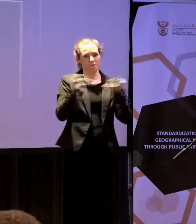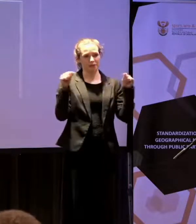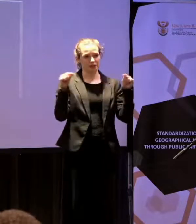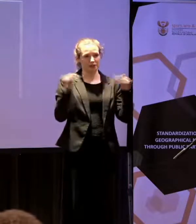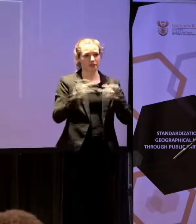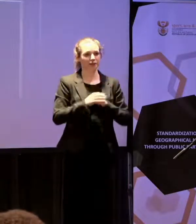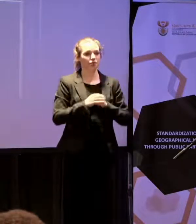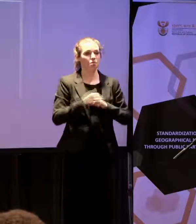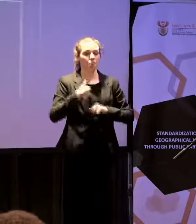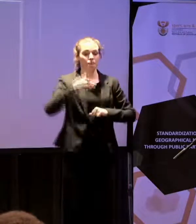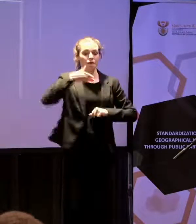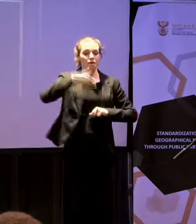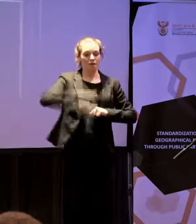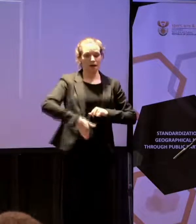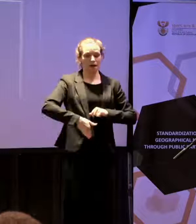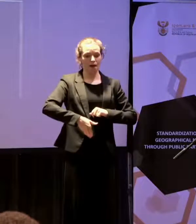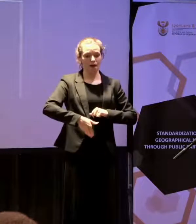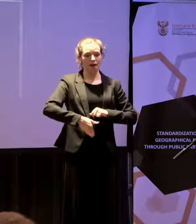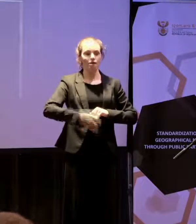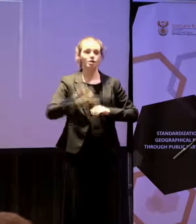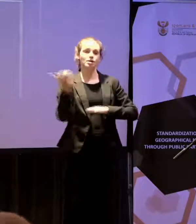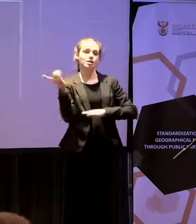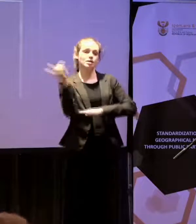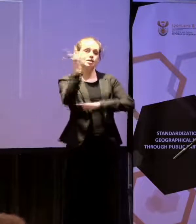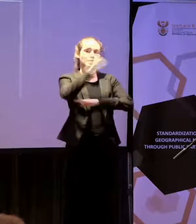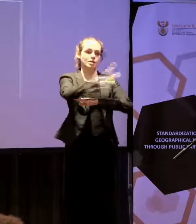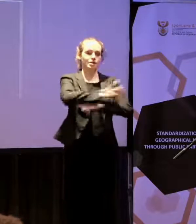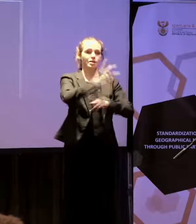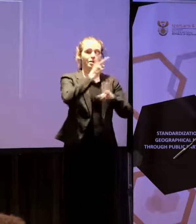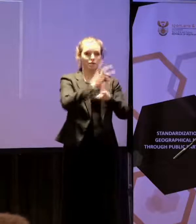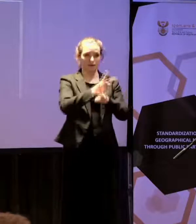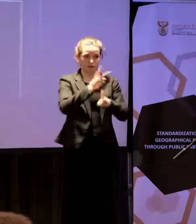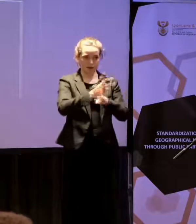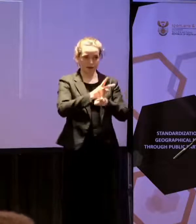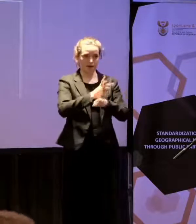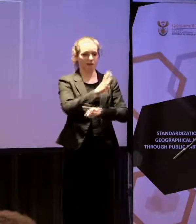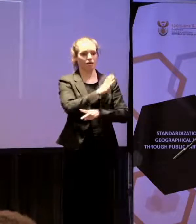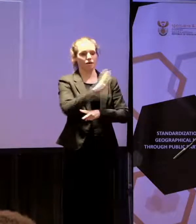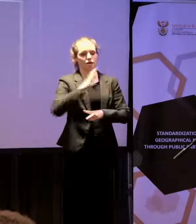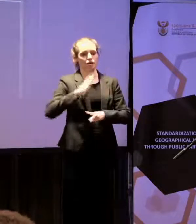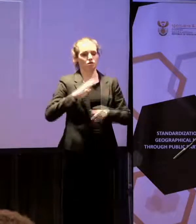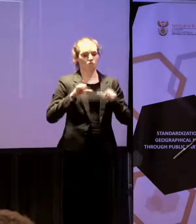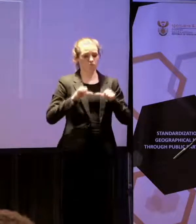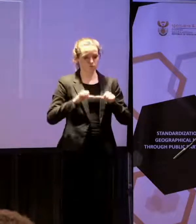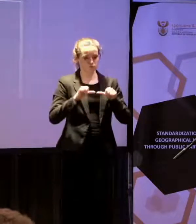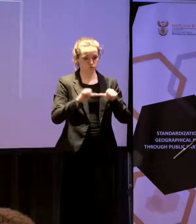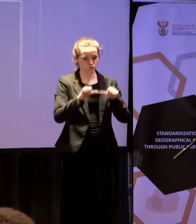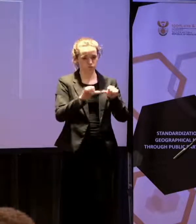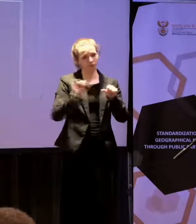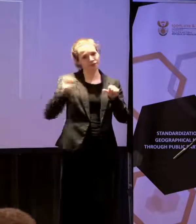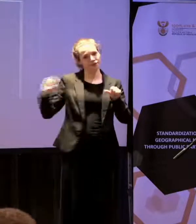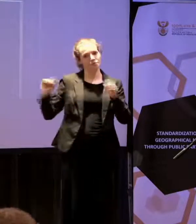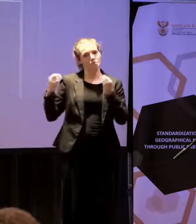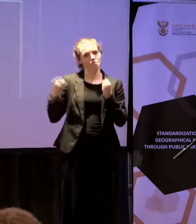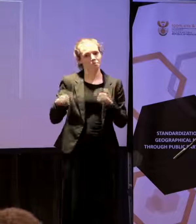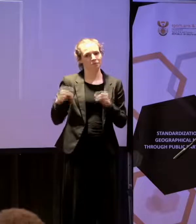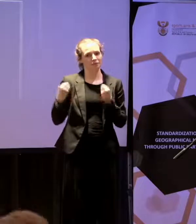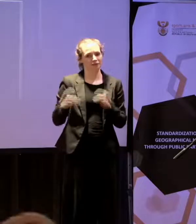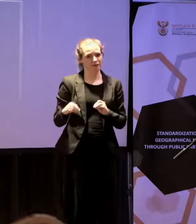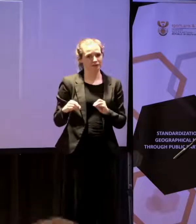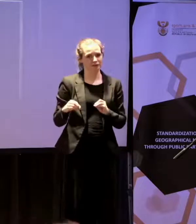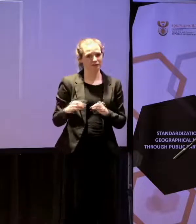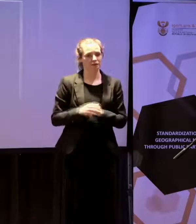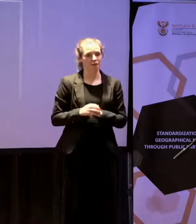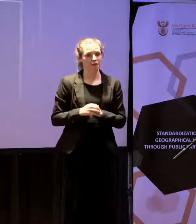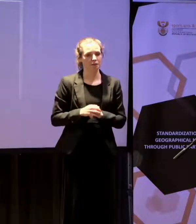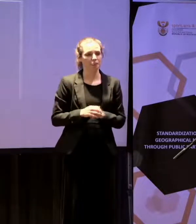are here for another day where council will proceed with its business. But